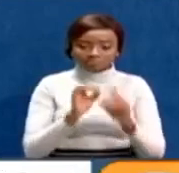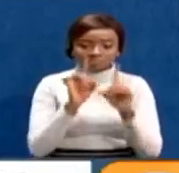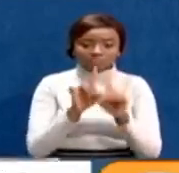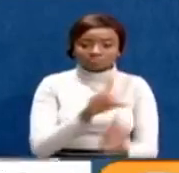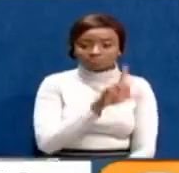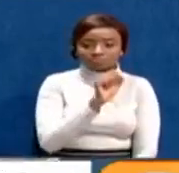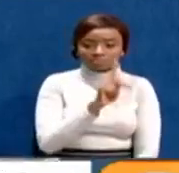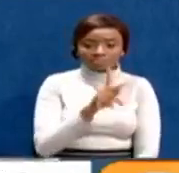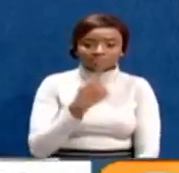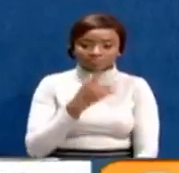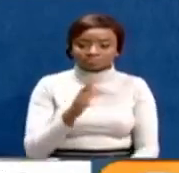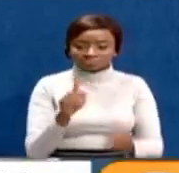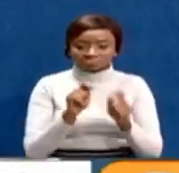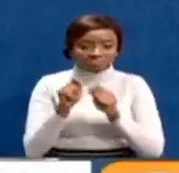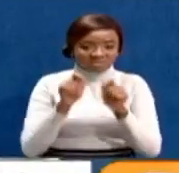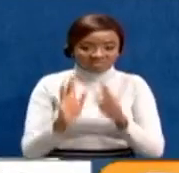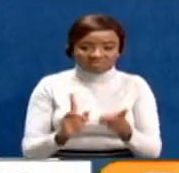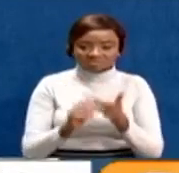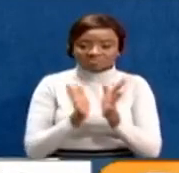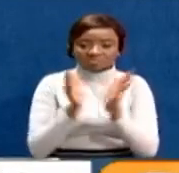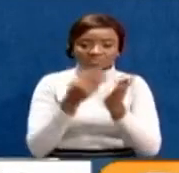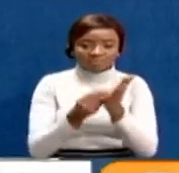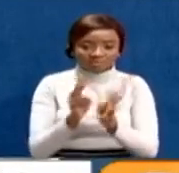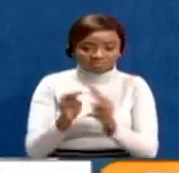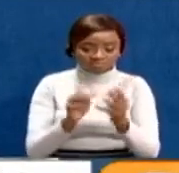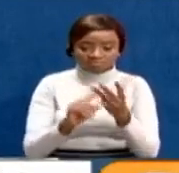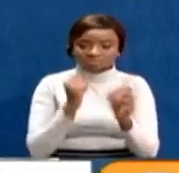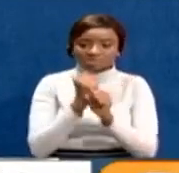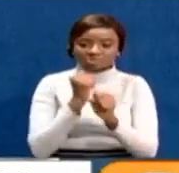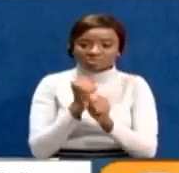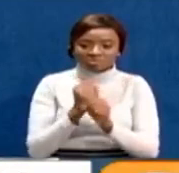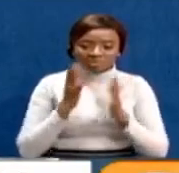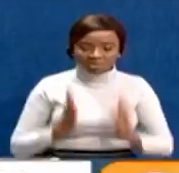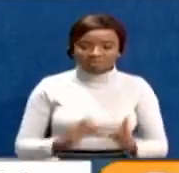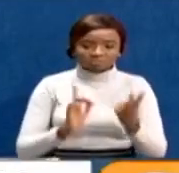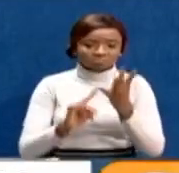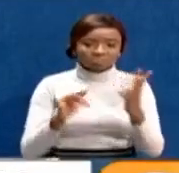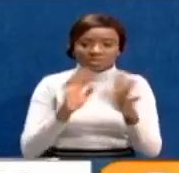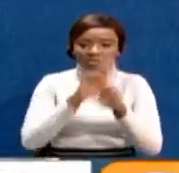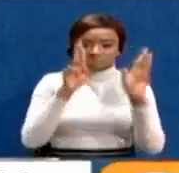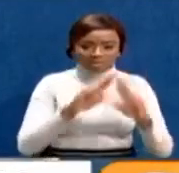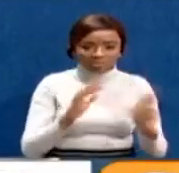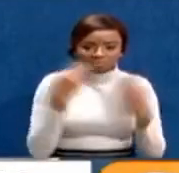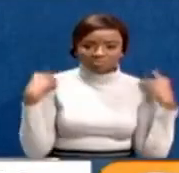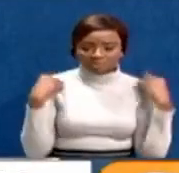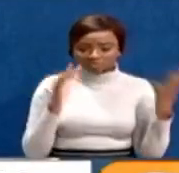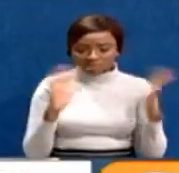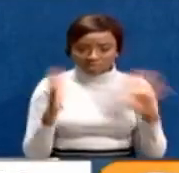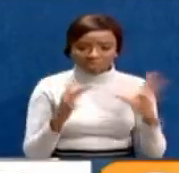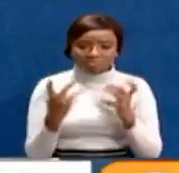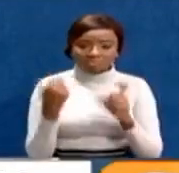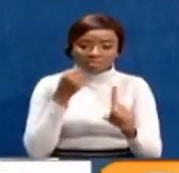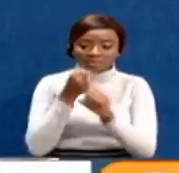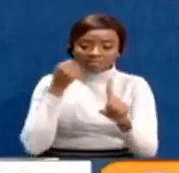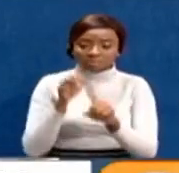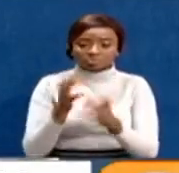LSK include governance, public finance management, labor issues, international best practices, as well as impact on